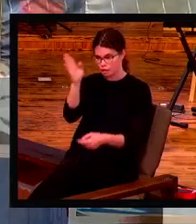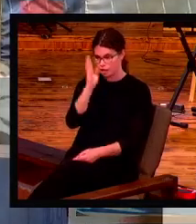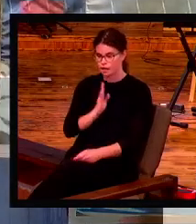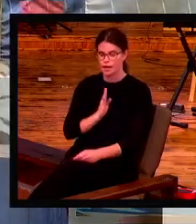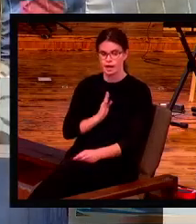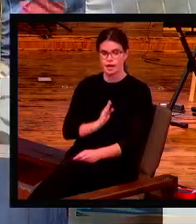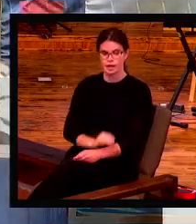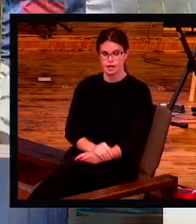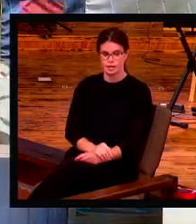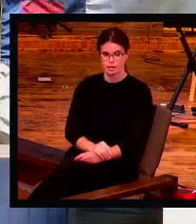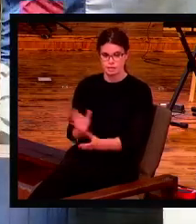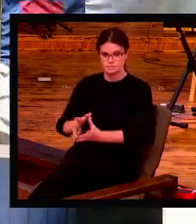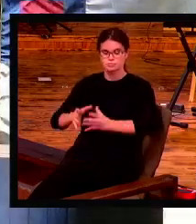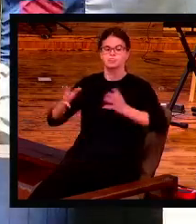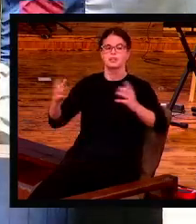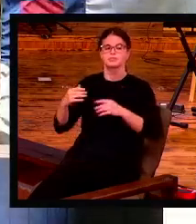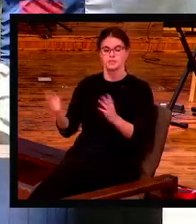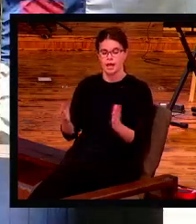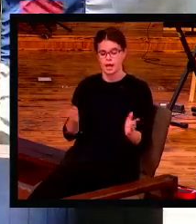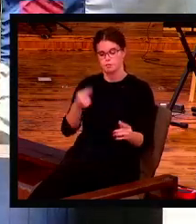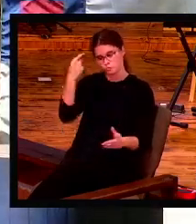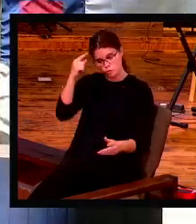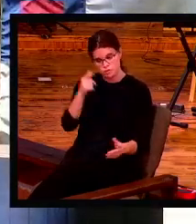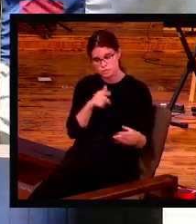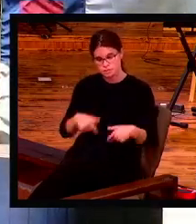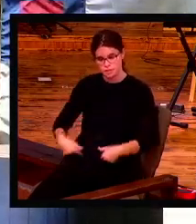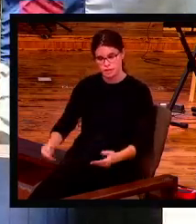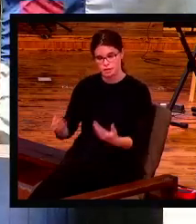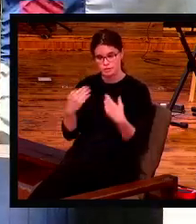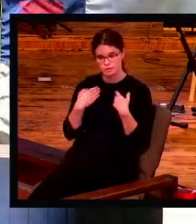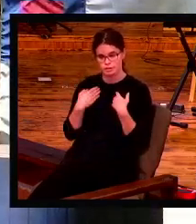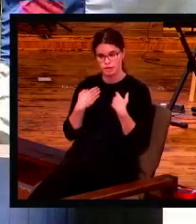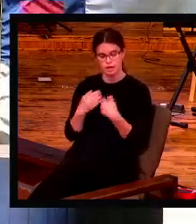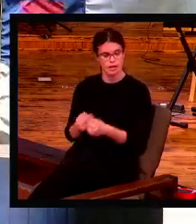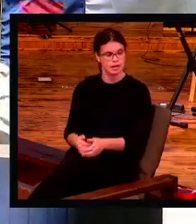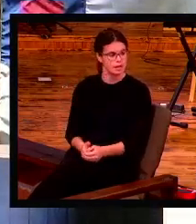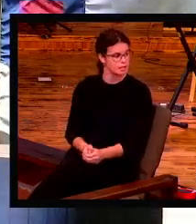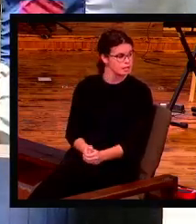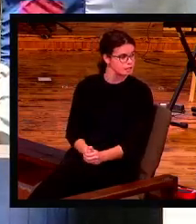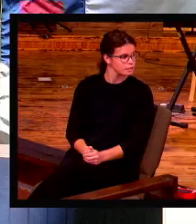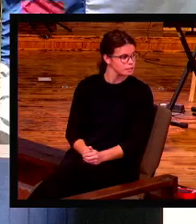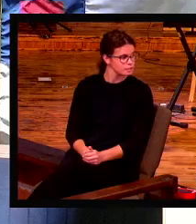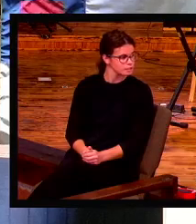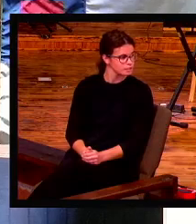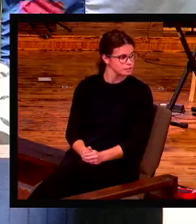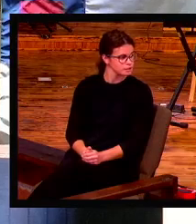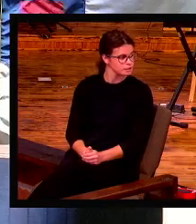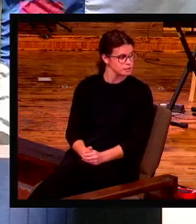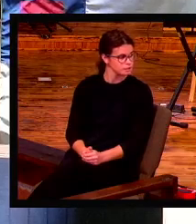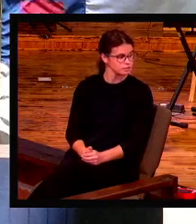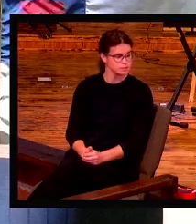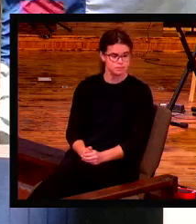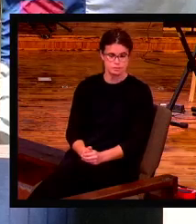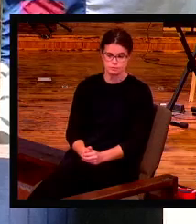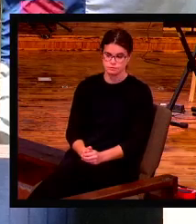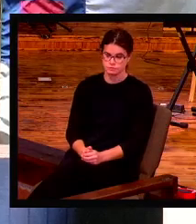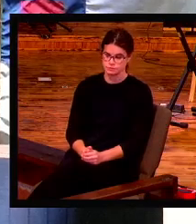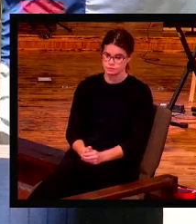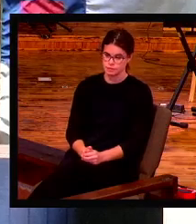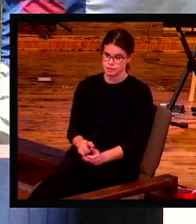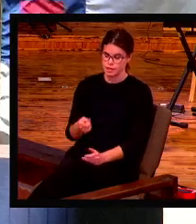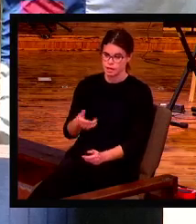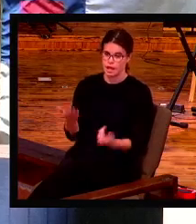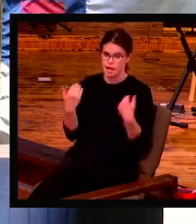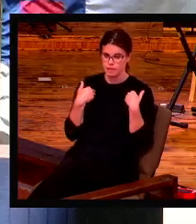was a professional football player in the NFL with the New York Jets and wellness consultant before entering into full-time ministry. He holds bachelor degrees